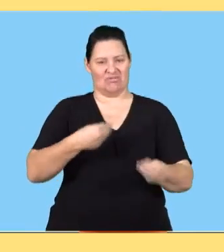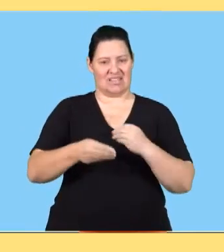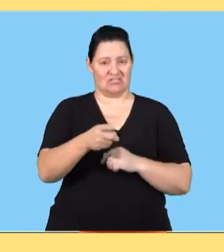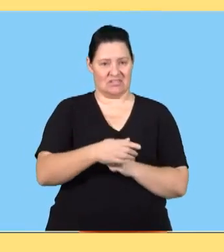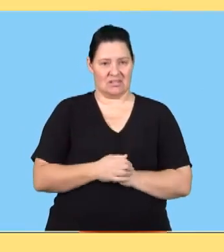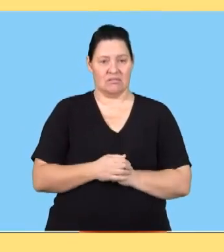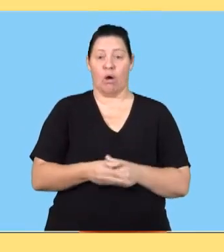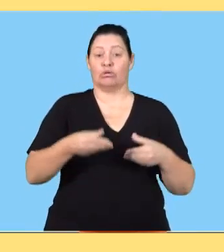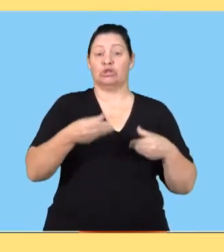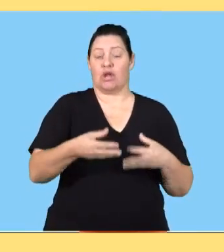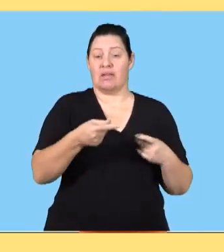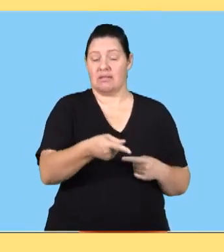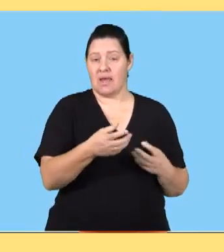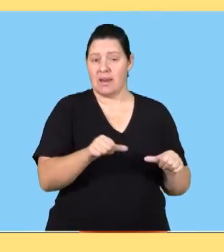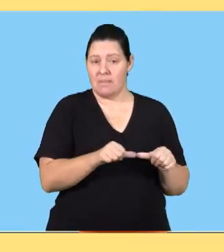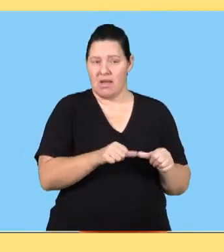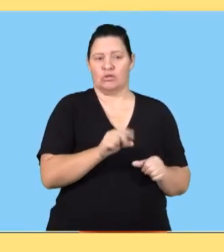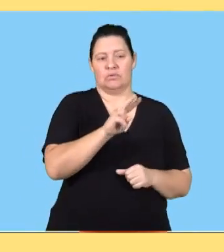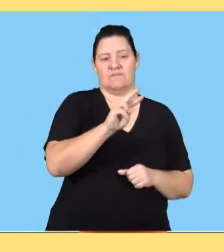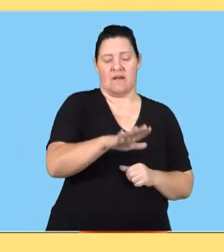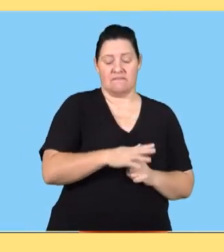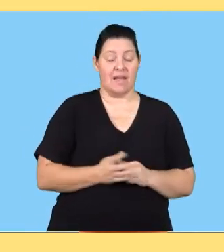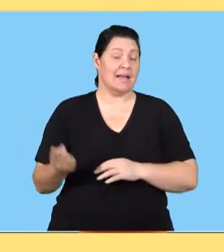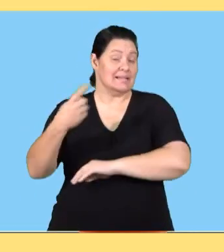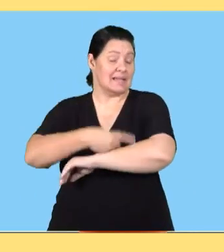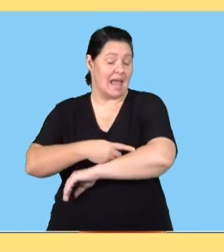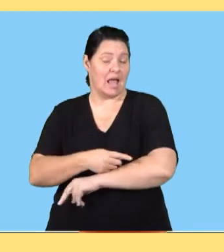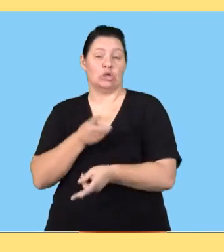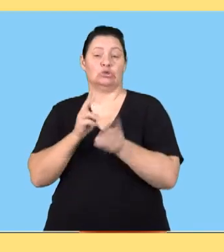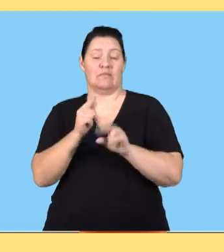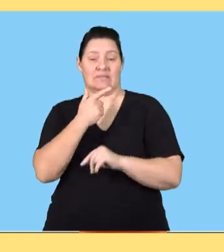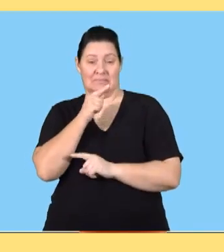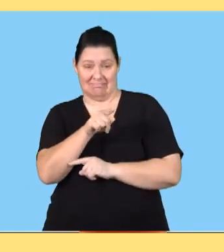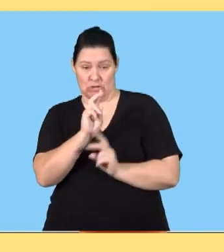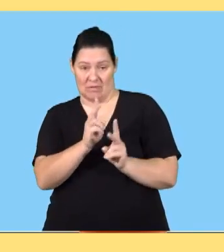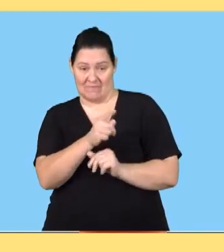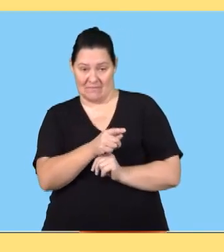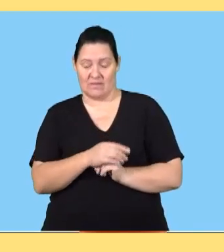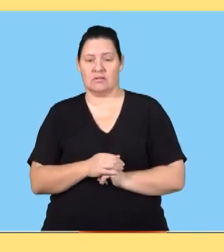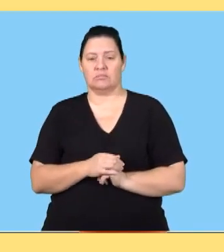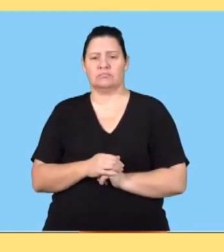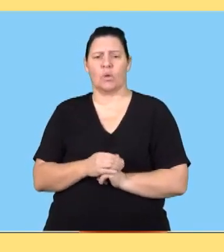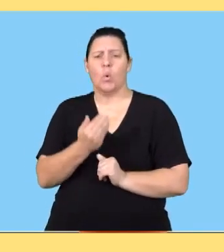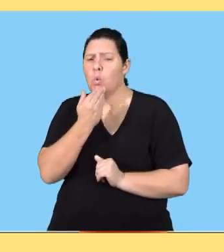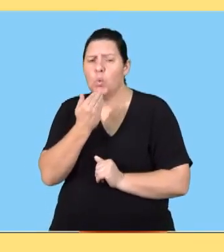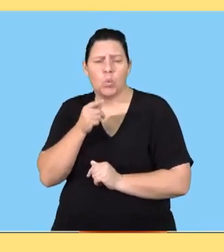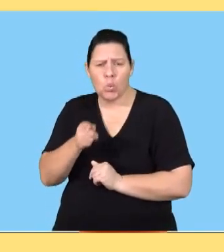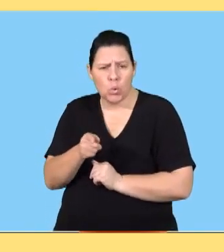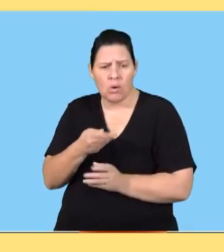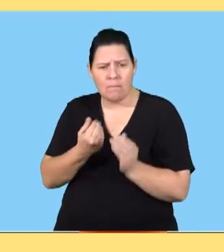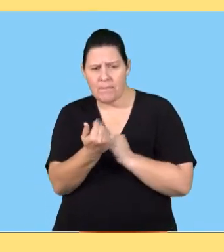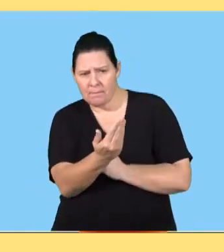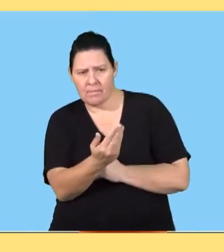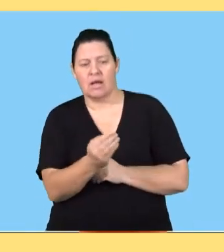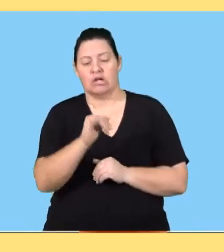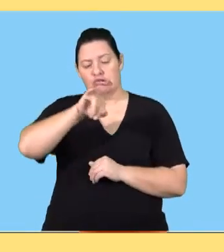last transaction, and my document number is 25. The date is the 12th, as you can see here. And to